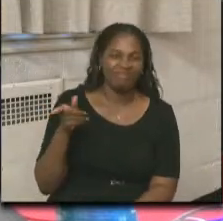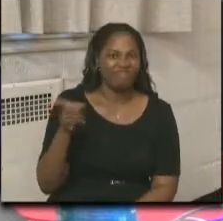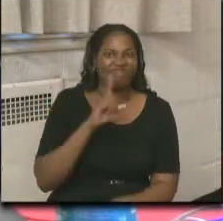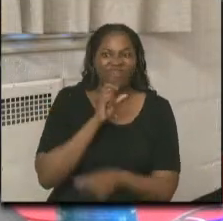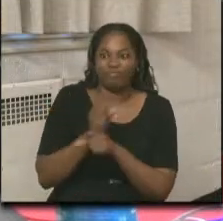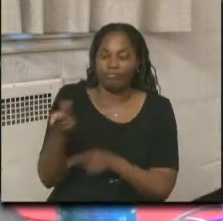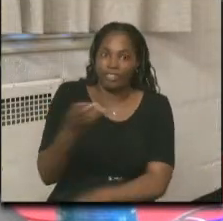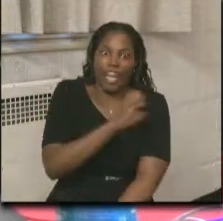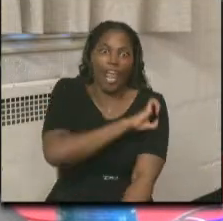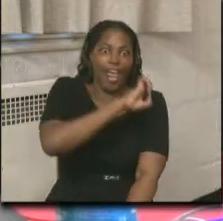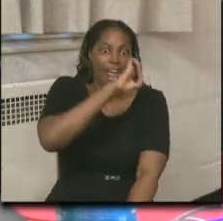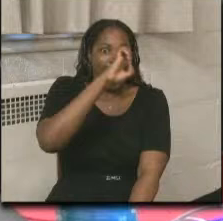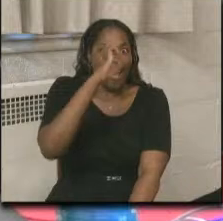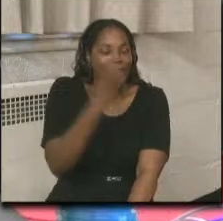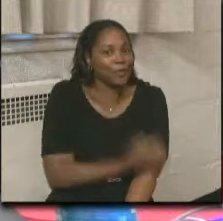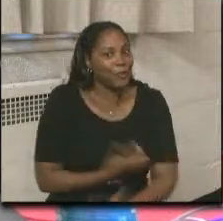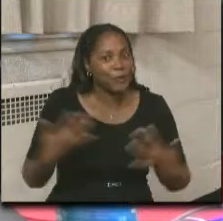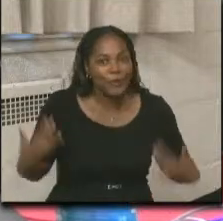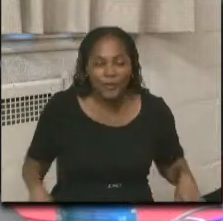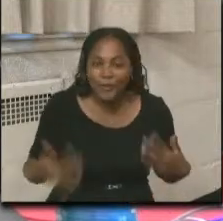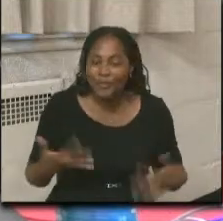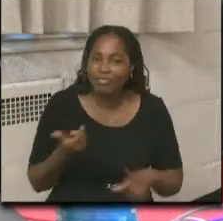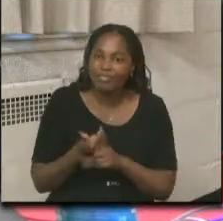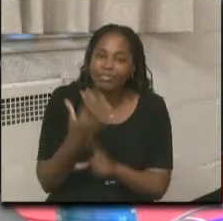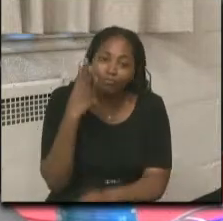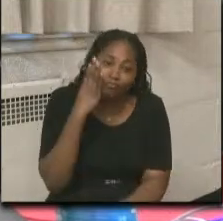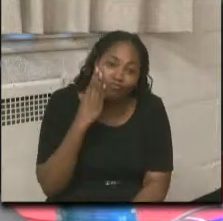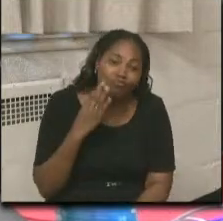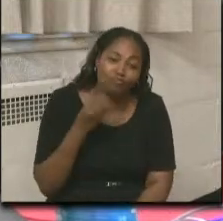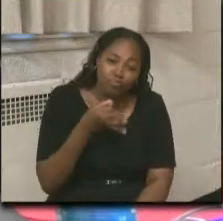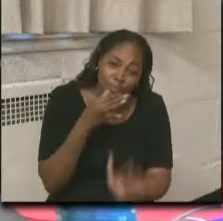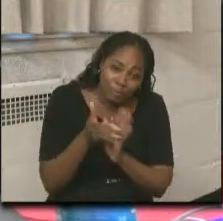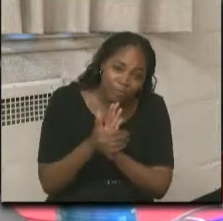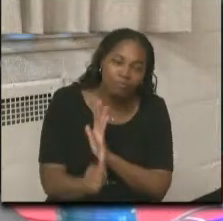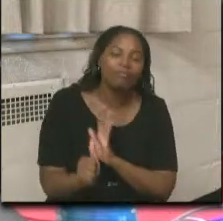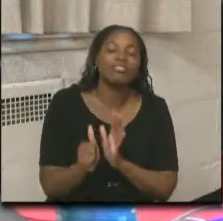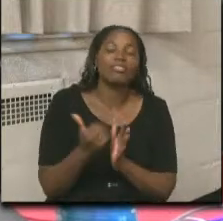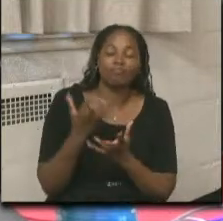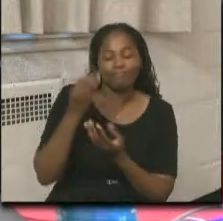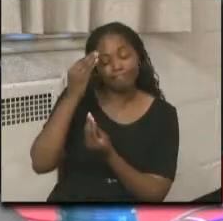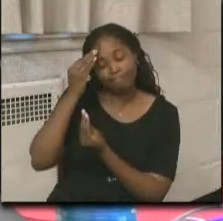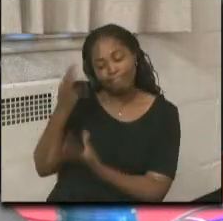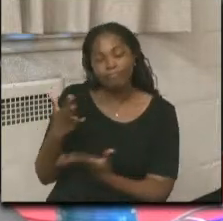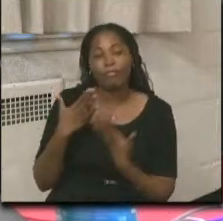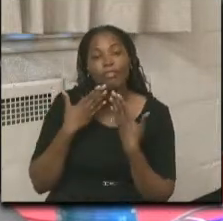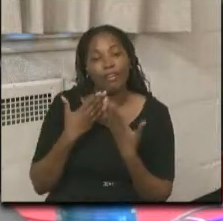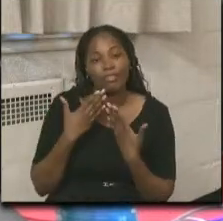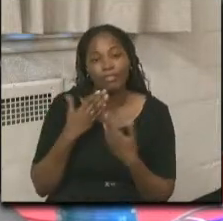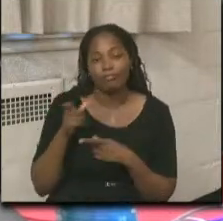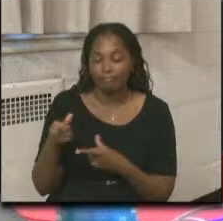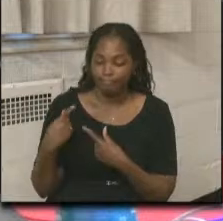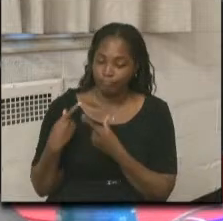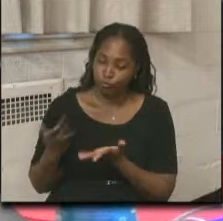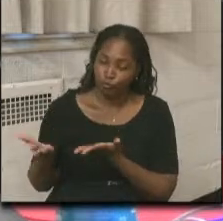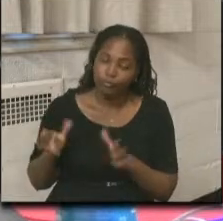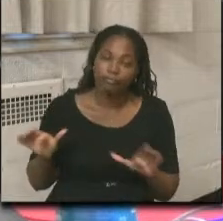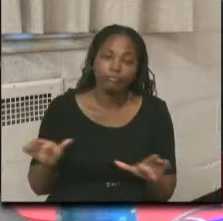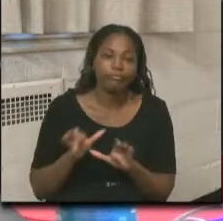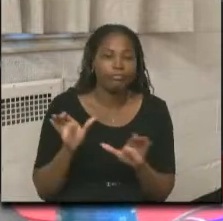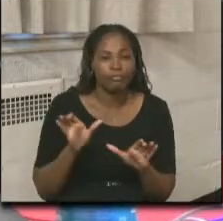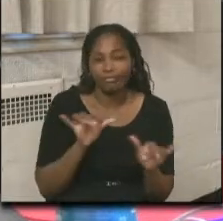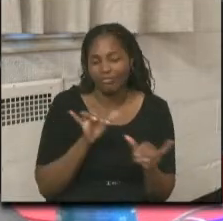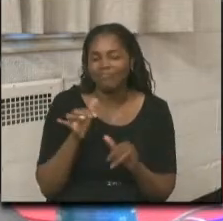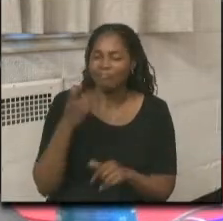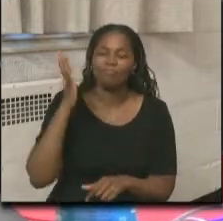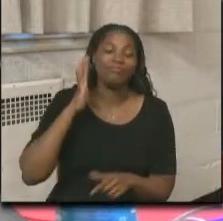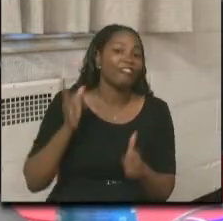energy and experience and expertise. I want to say to you, thank you for your service as well. I think when